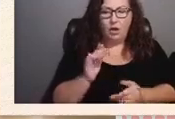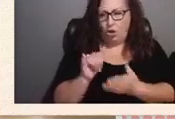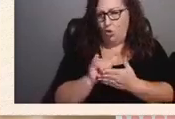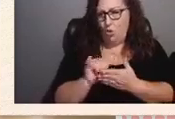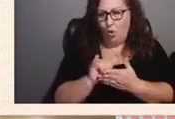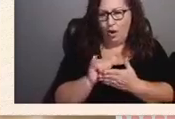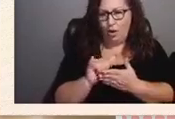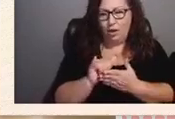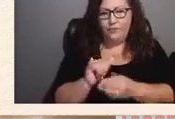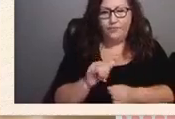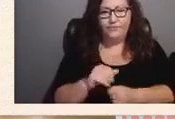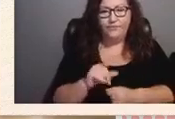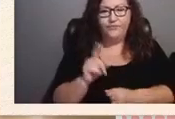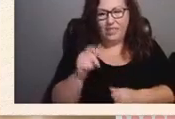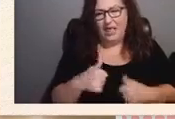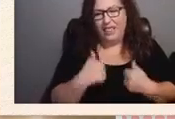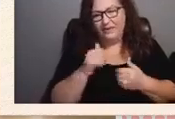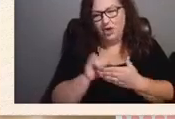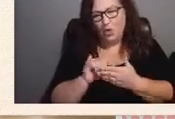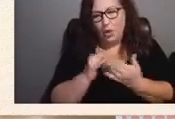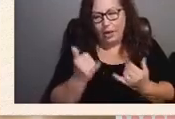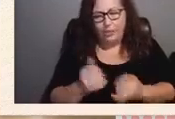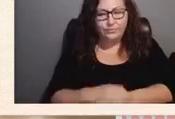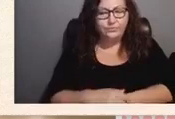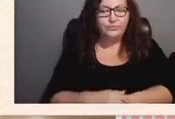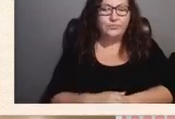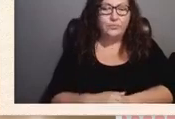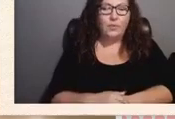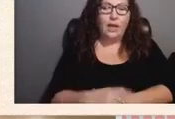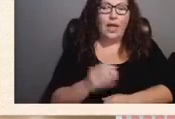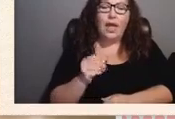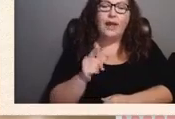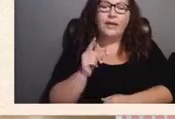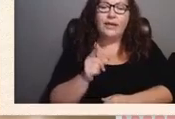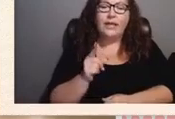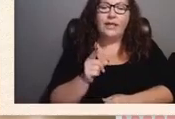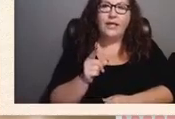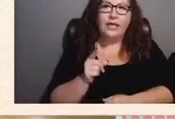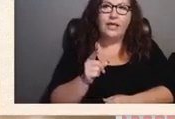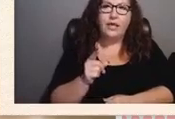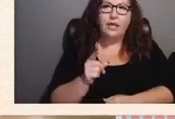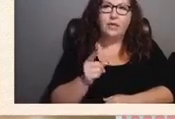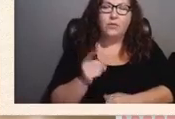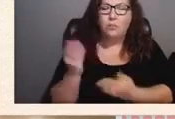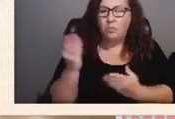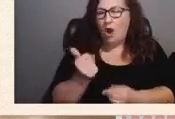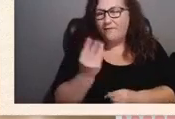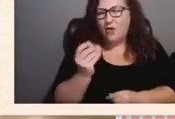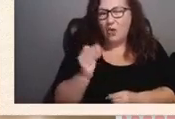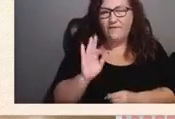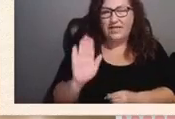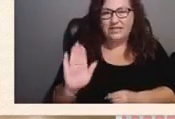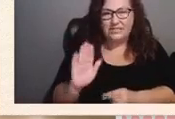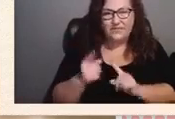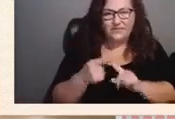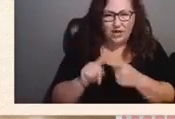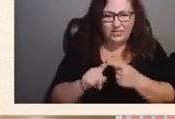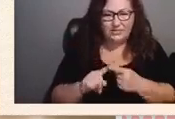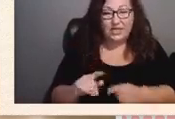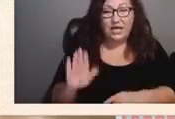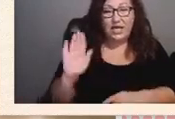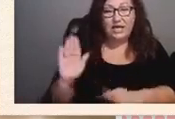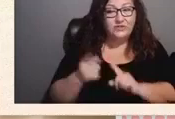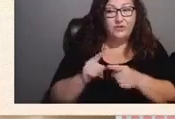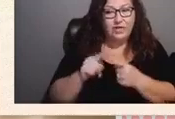He's living in New York now. And he had brought along a couple more of his friends that didn't know me